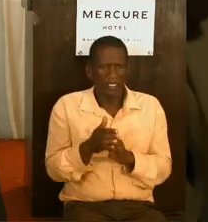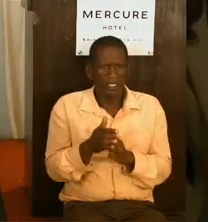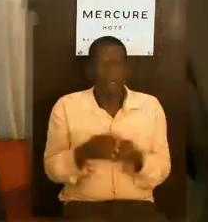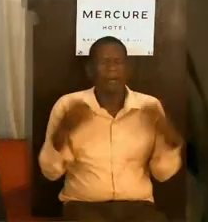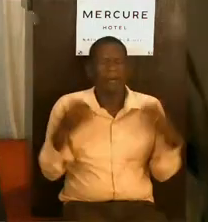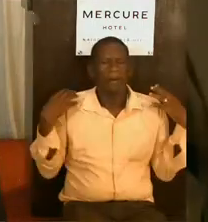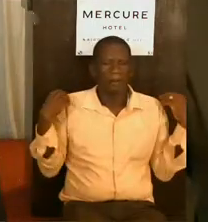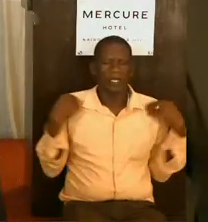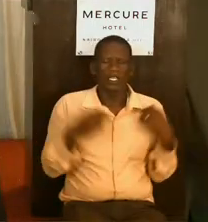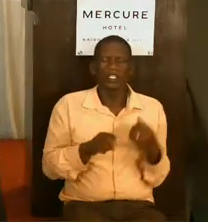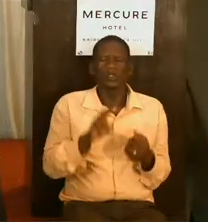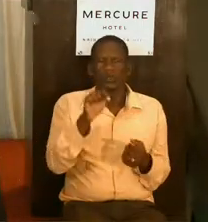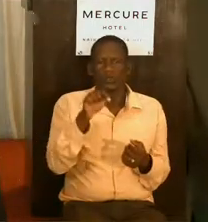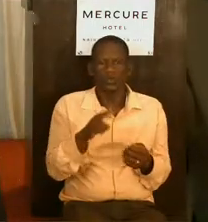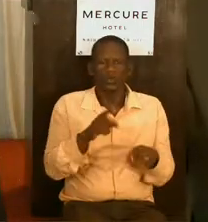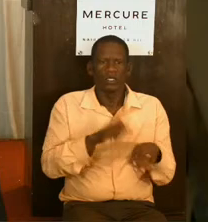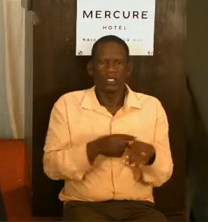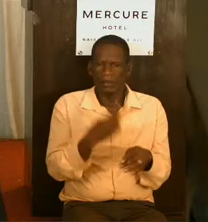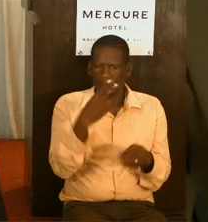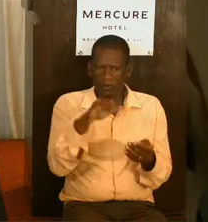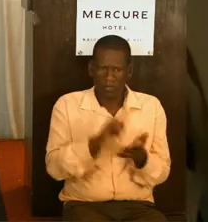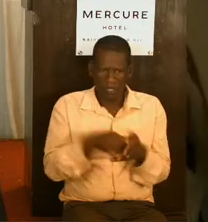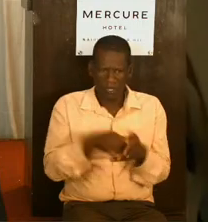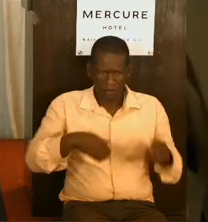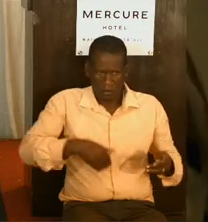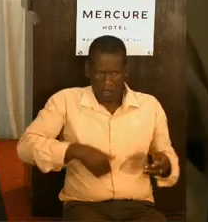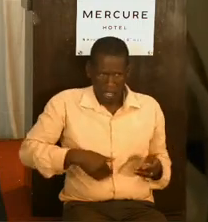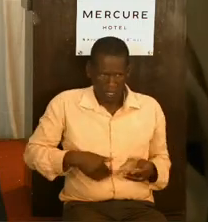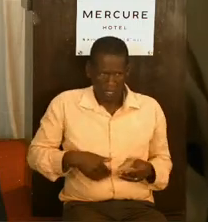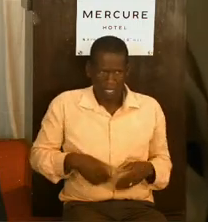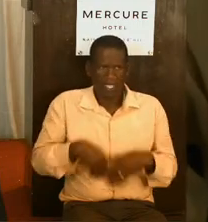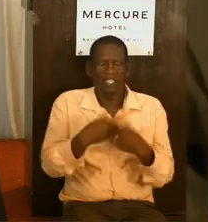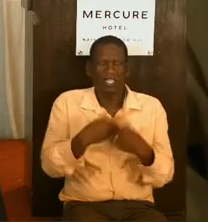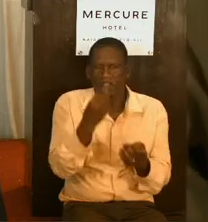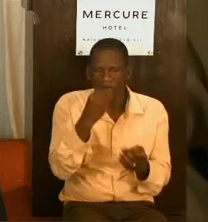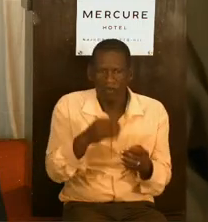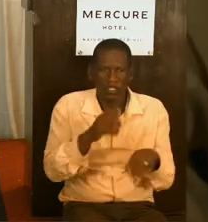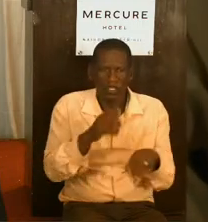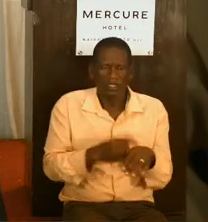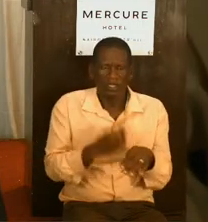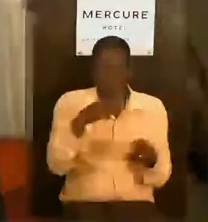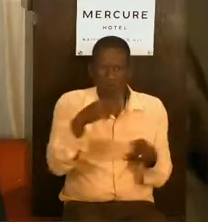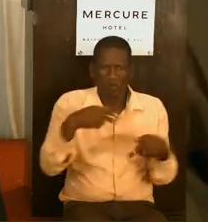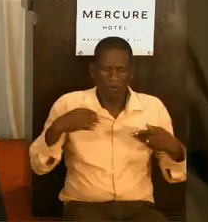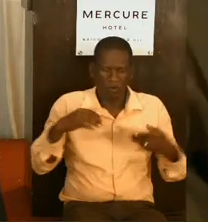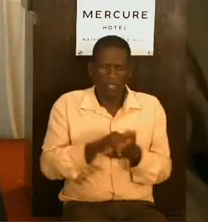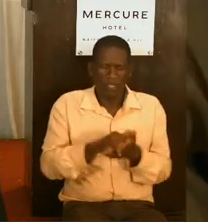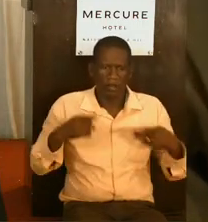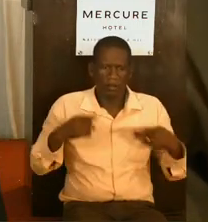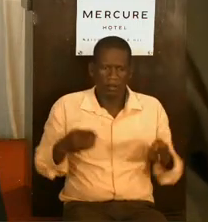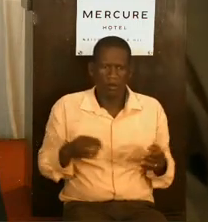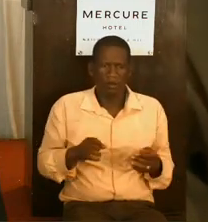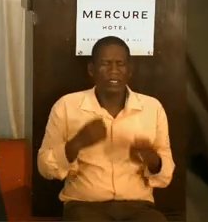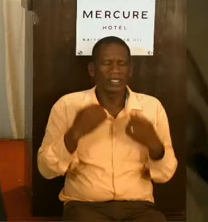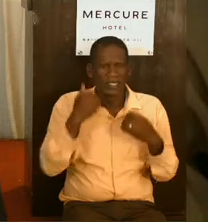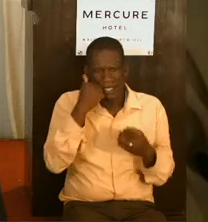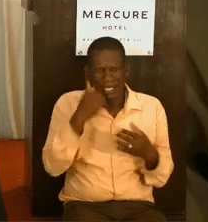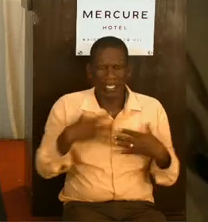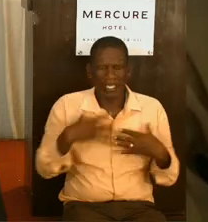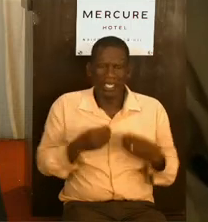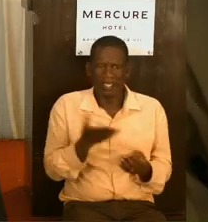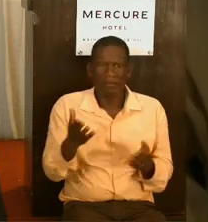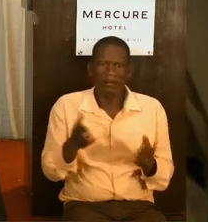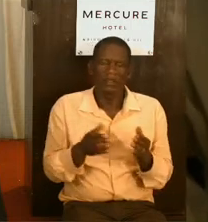practiced uto when he saw that people were angry he fed them when he saw that people were sick he